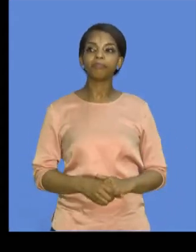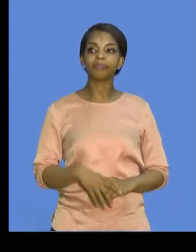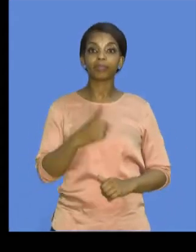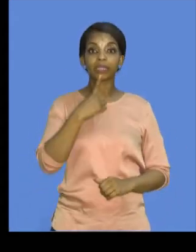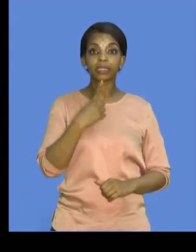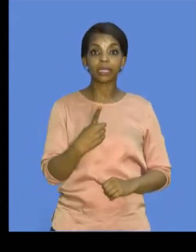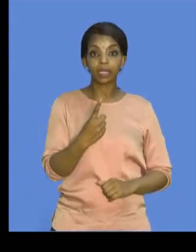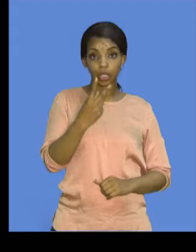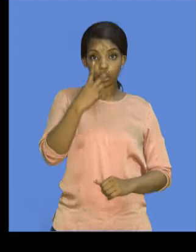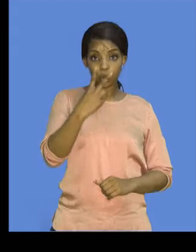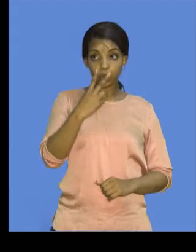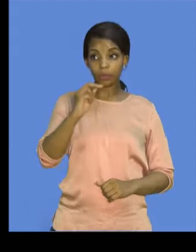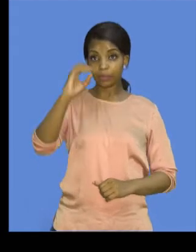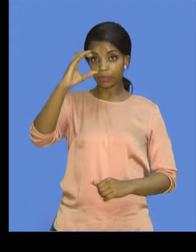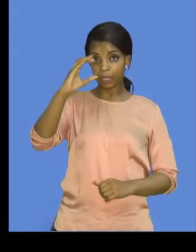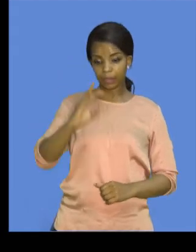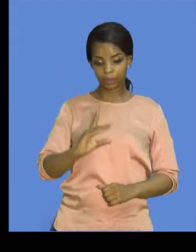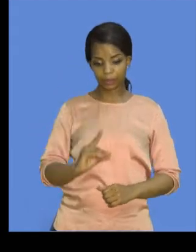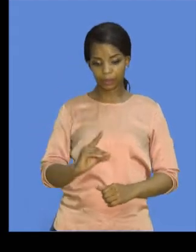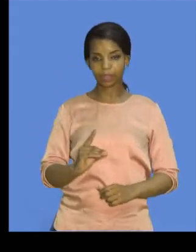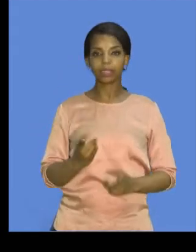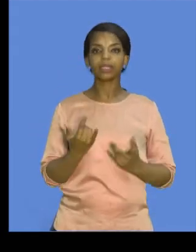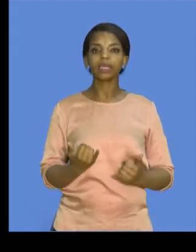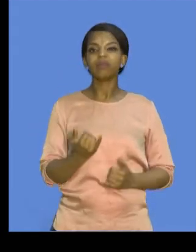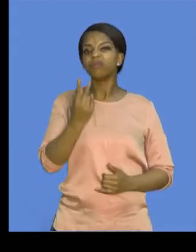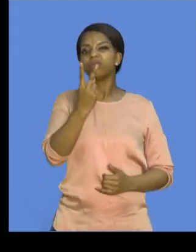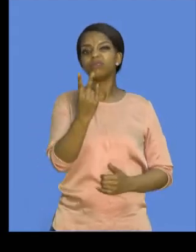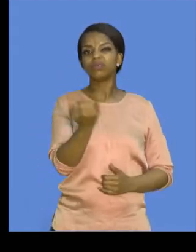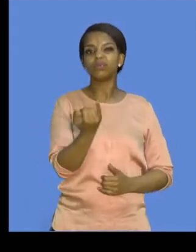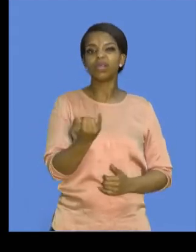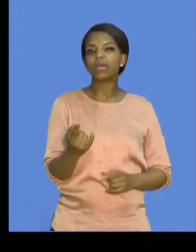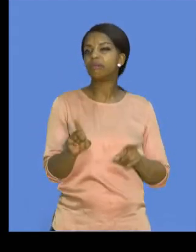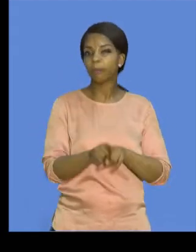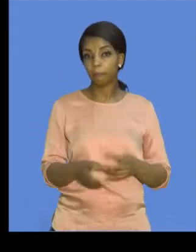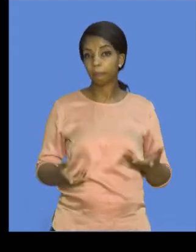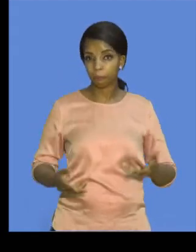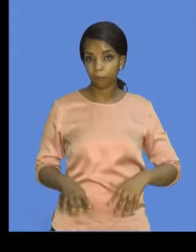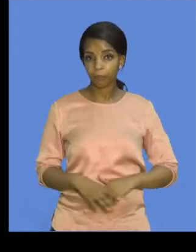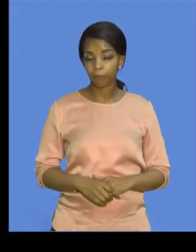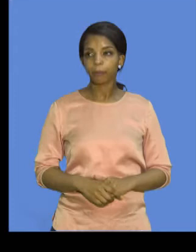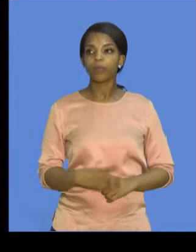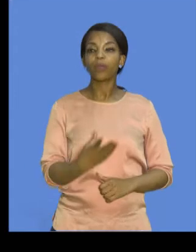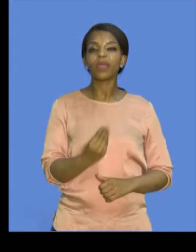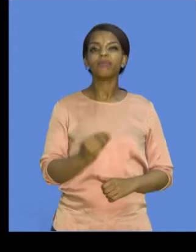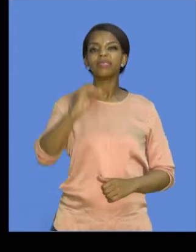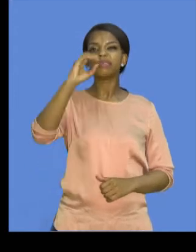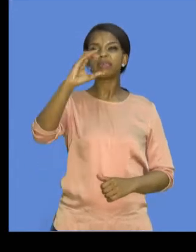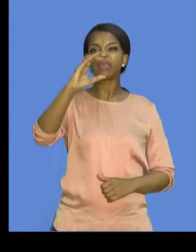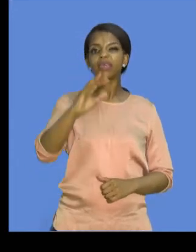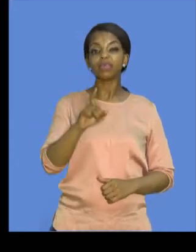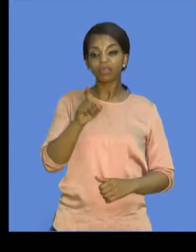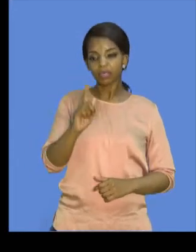Okay, now these two are actually like charges. We have got C that has got a similar charge to